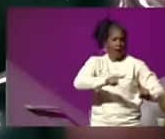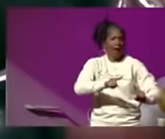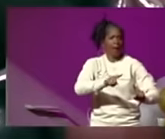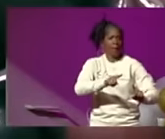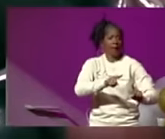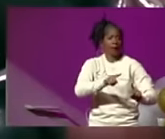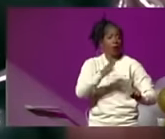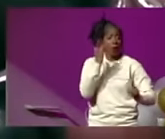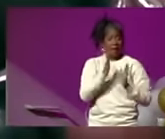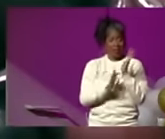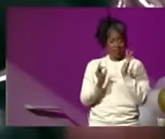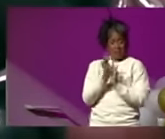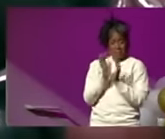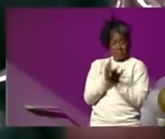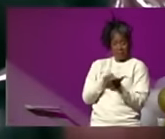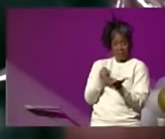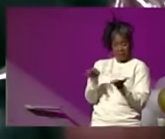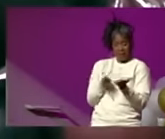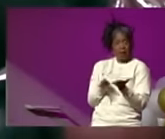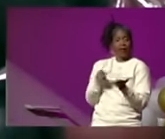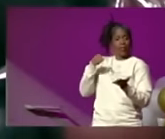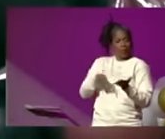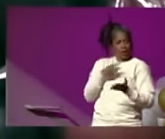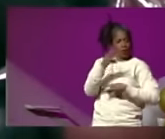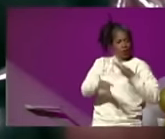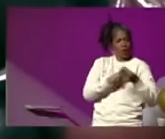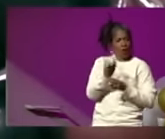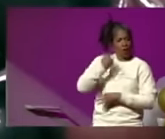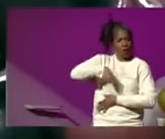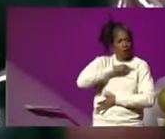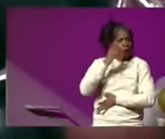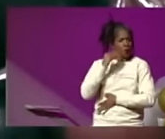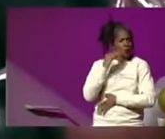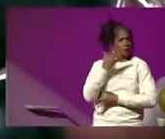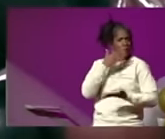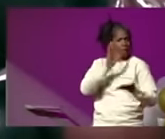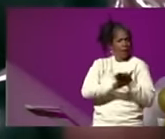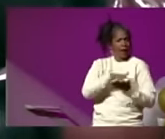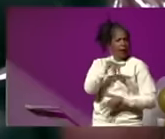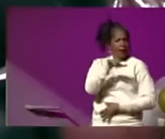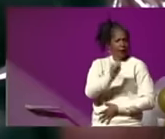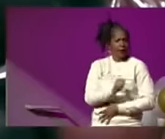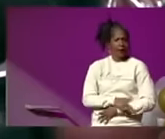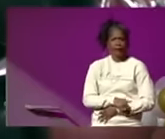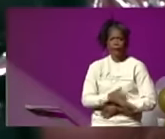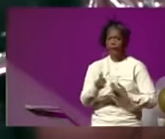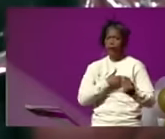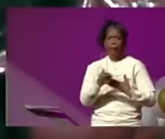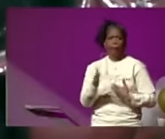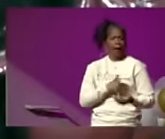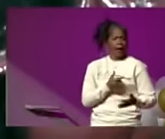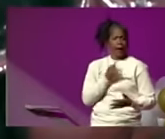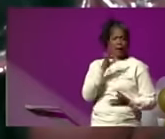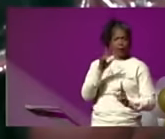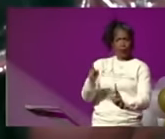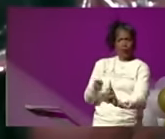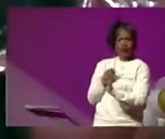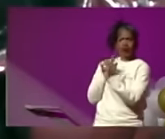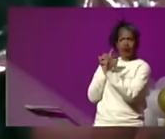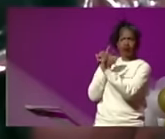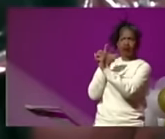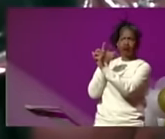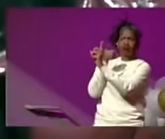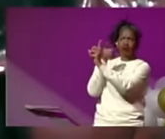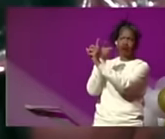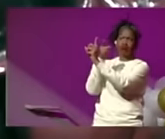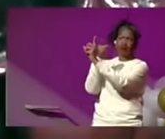in this world, you're going to have tribulation. Y'all, you're going to catch some hell even if you're on your way to heaven. I'm